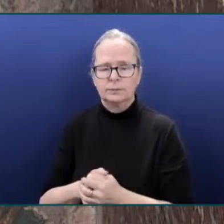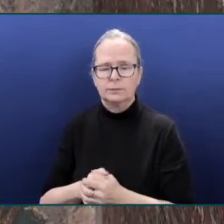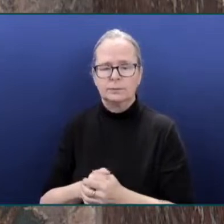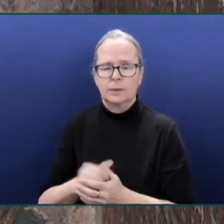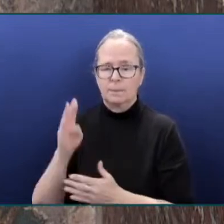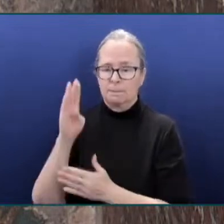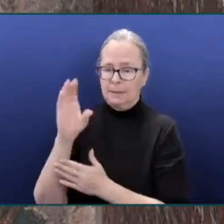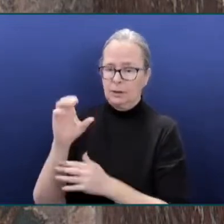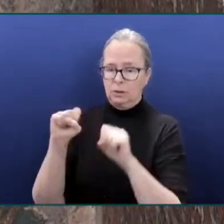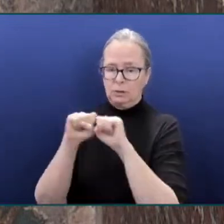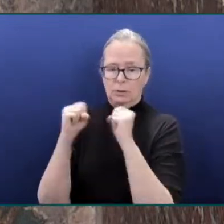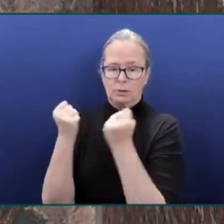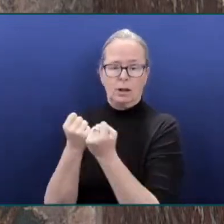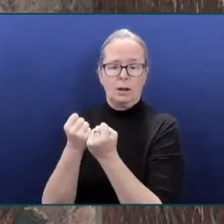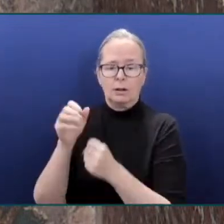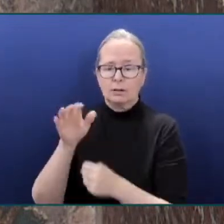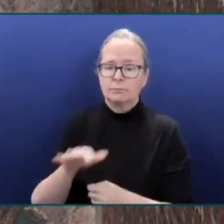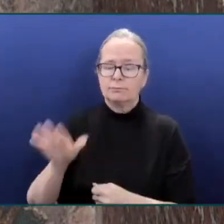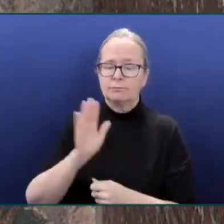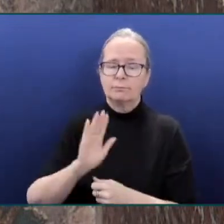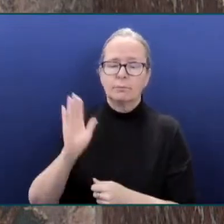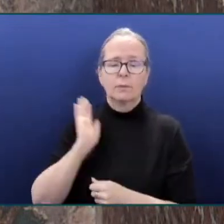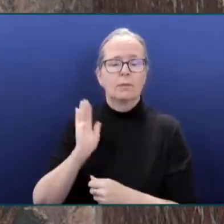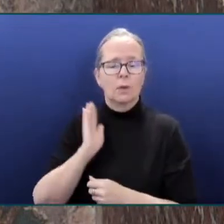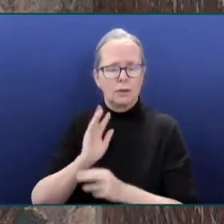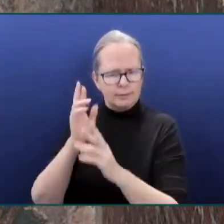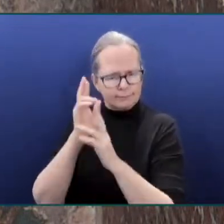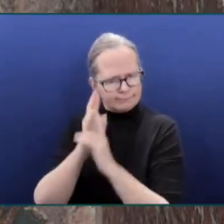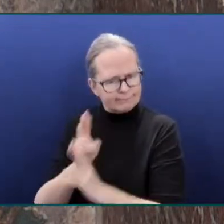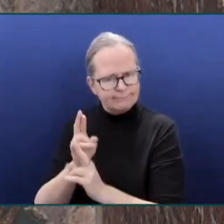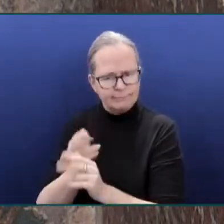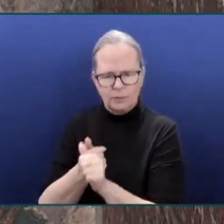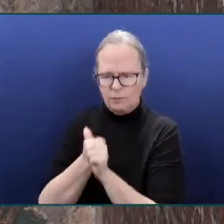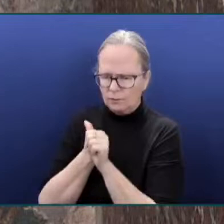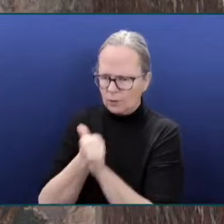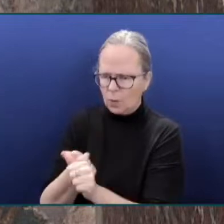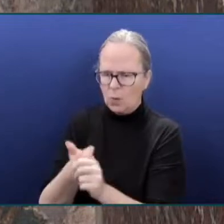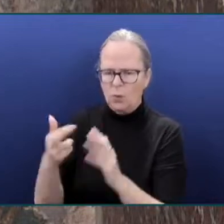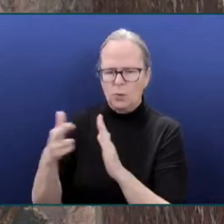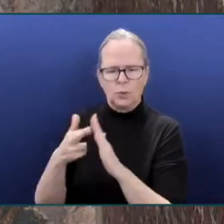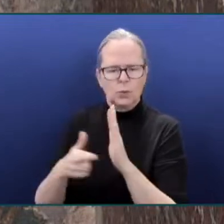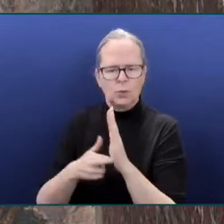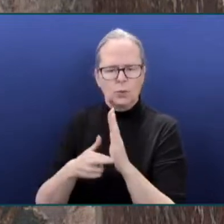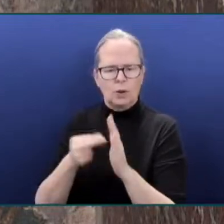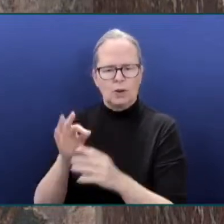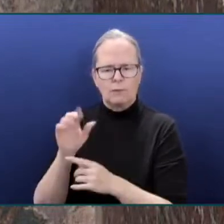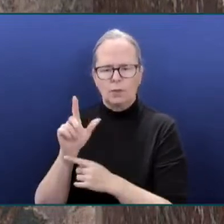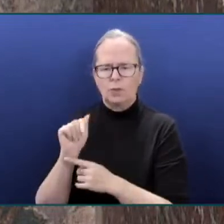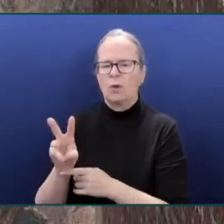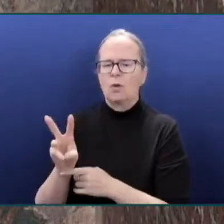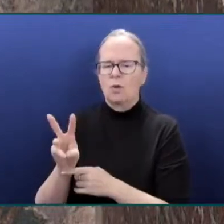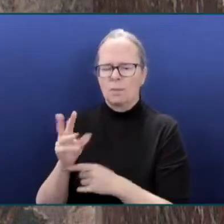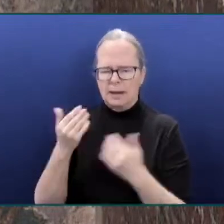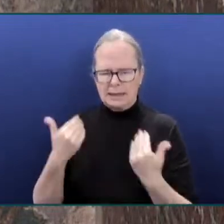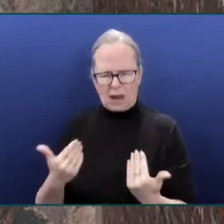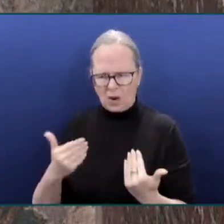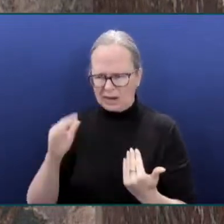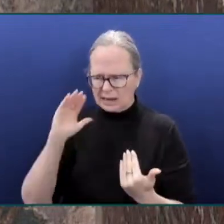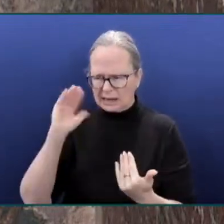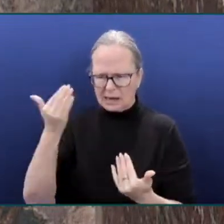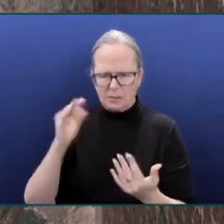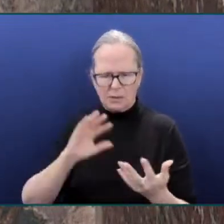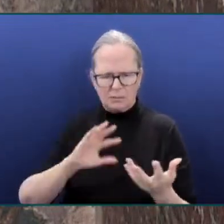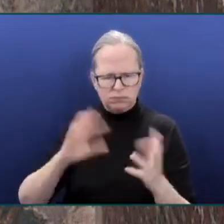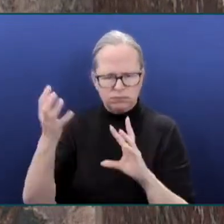rule of law. But now it seems we just have a state of lawlessness. All under this soft on